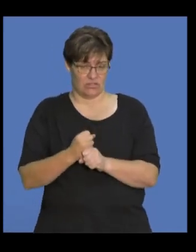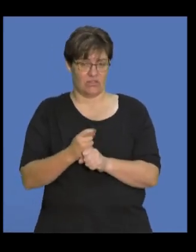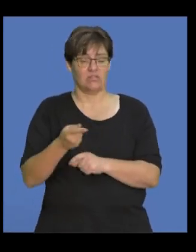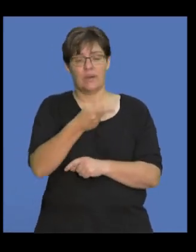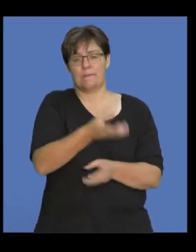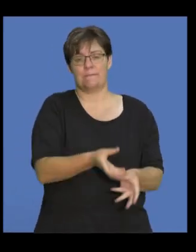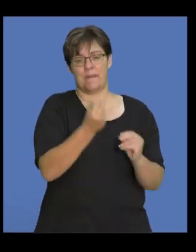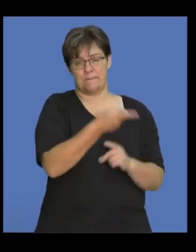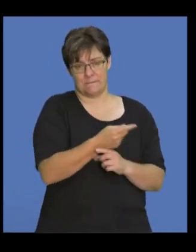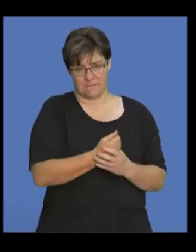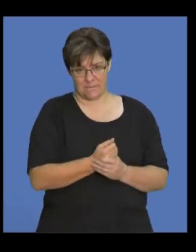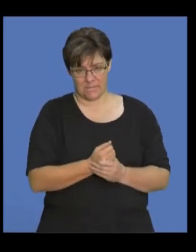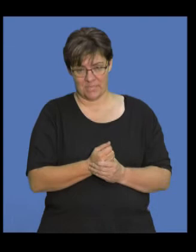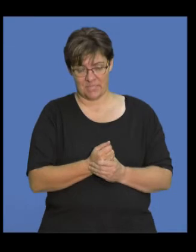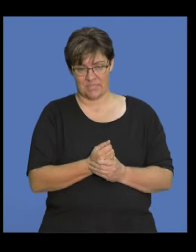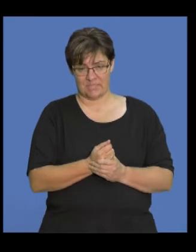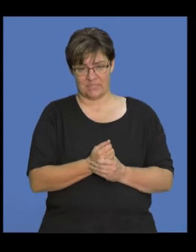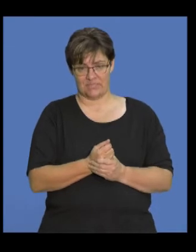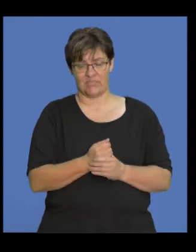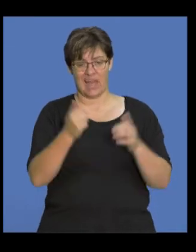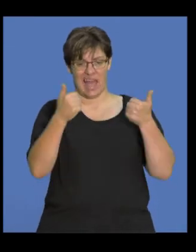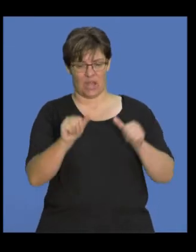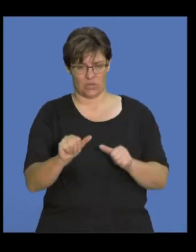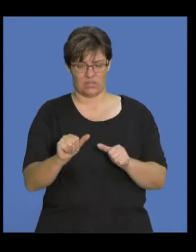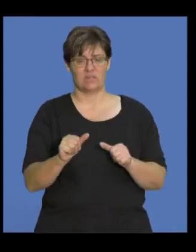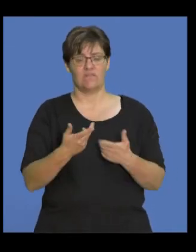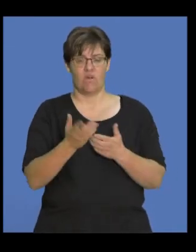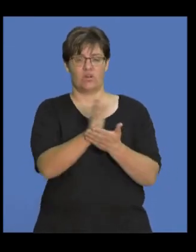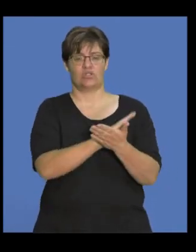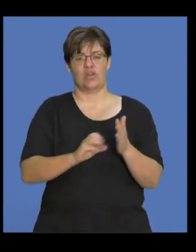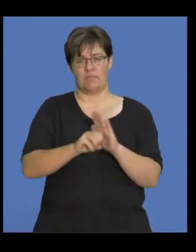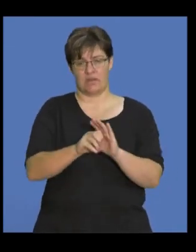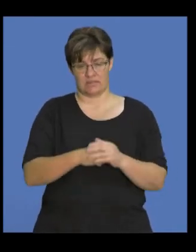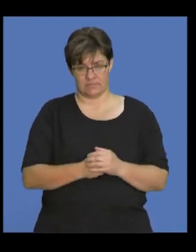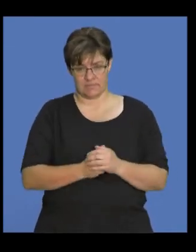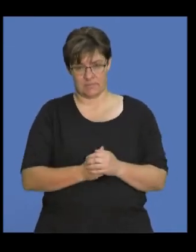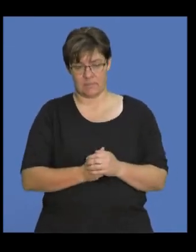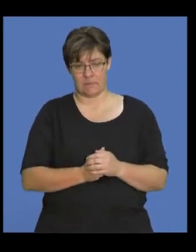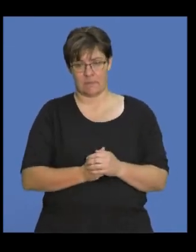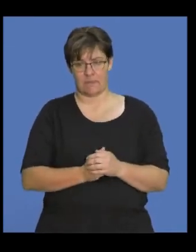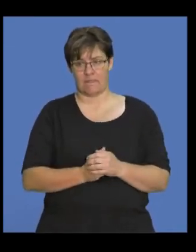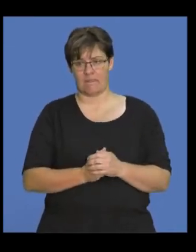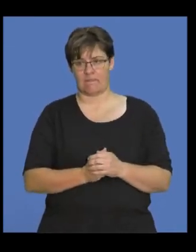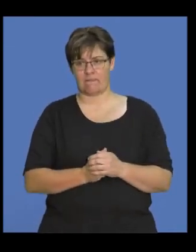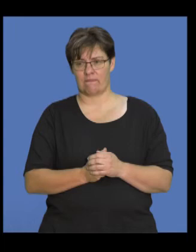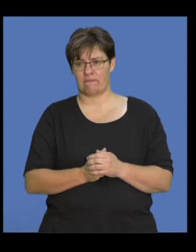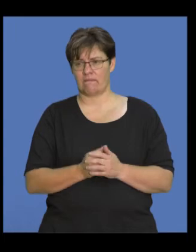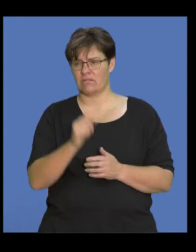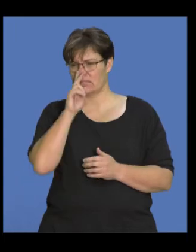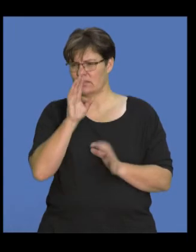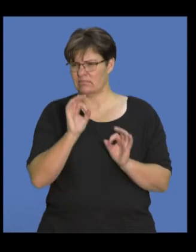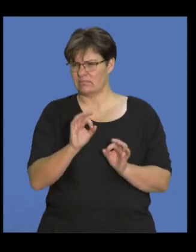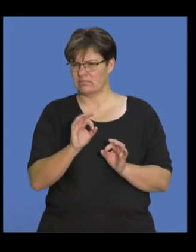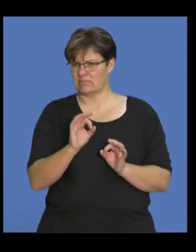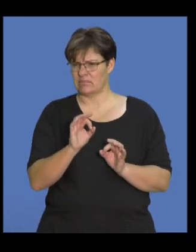did Nceba have in his account in terms of the share market. But let me just verify what the